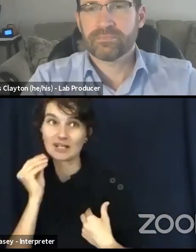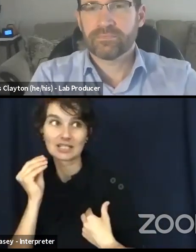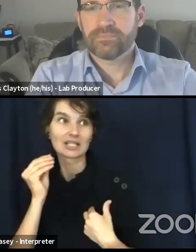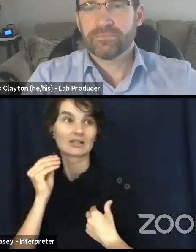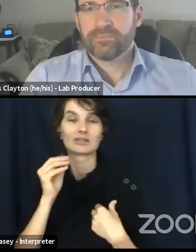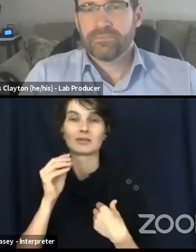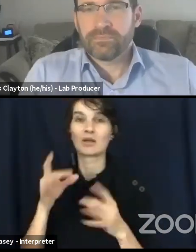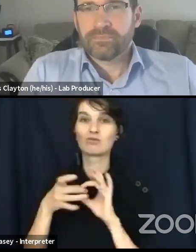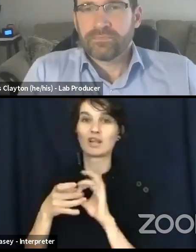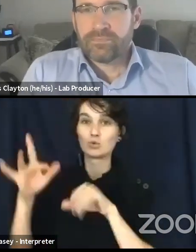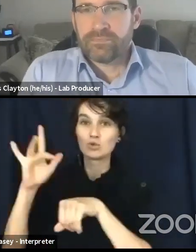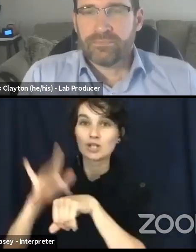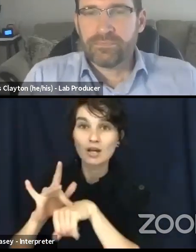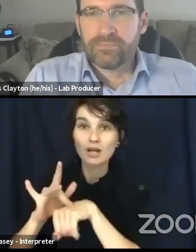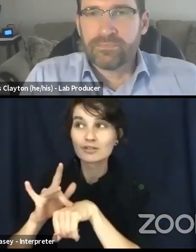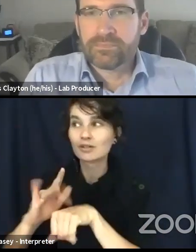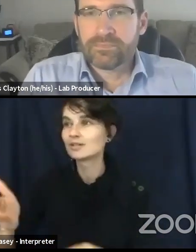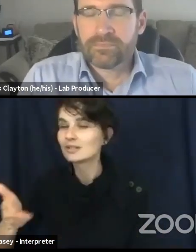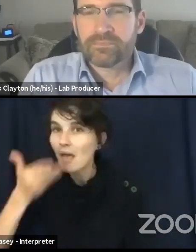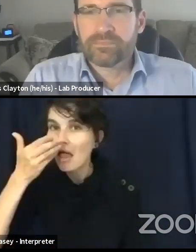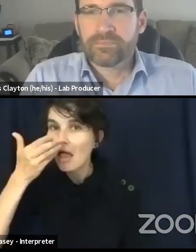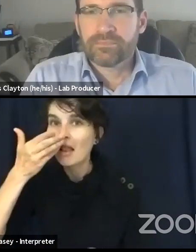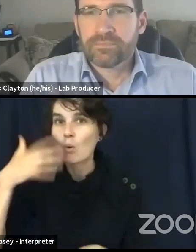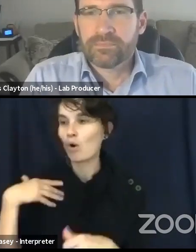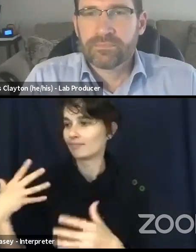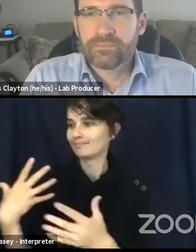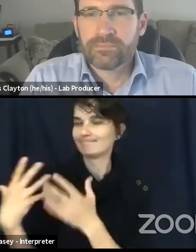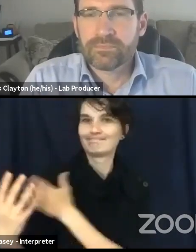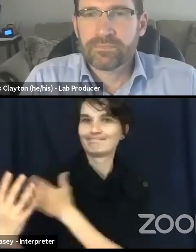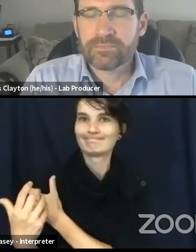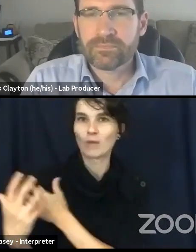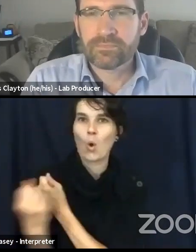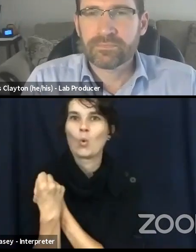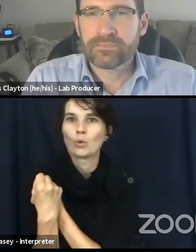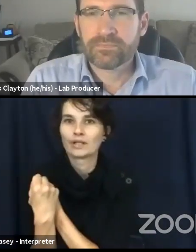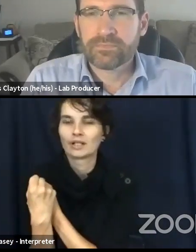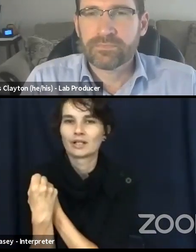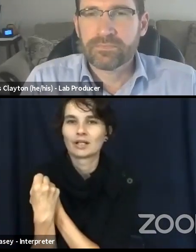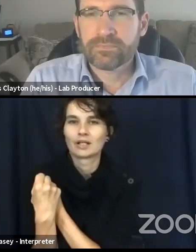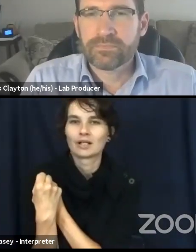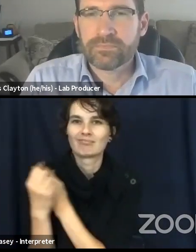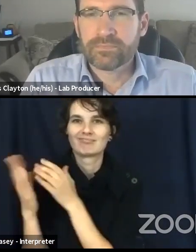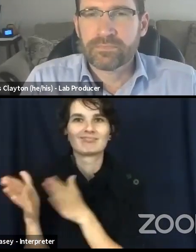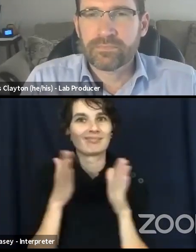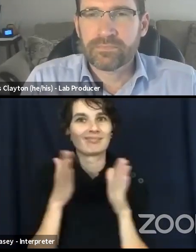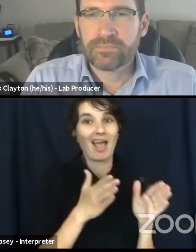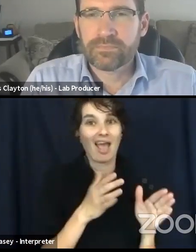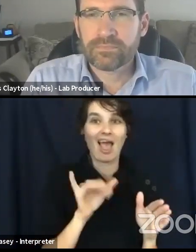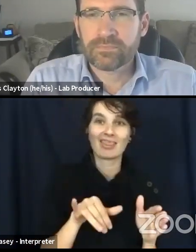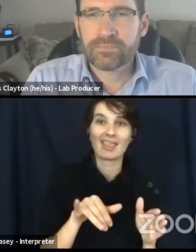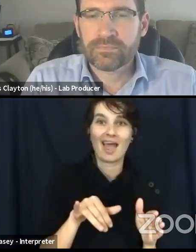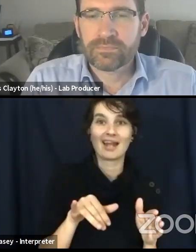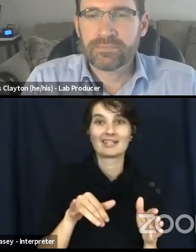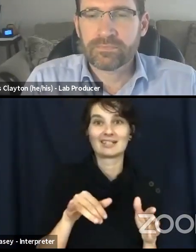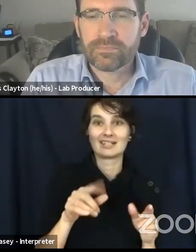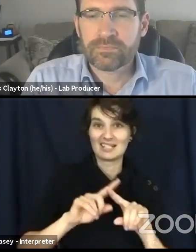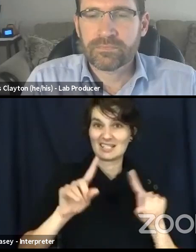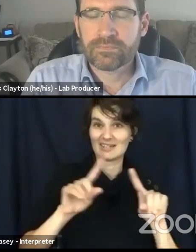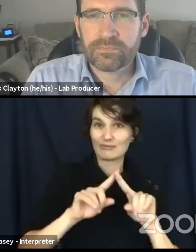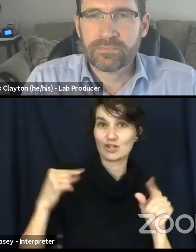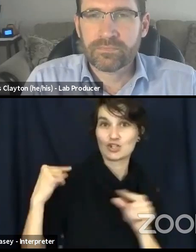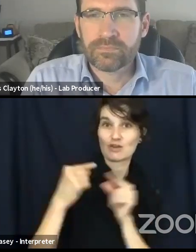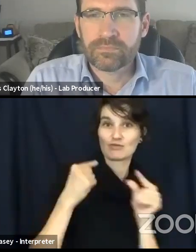know, smell or like holding each other, things like this, and also like intergenerational community conversations and how do we